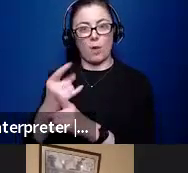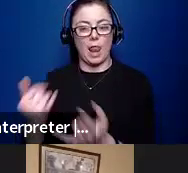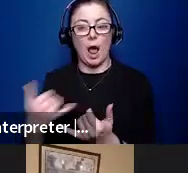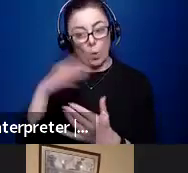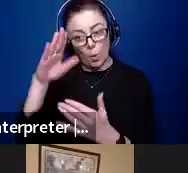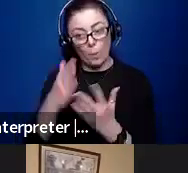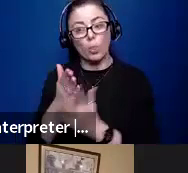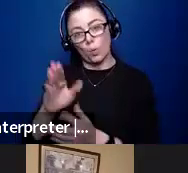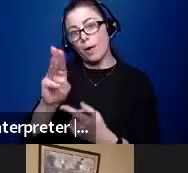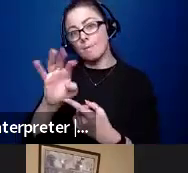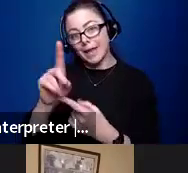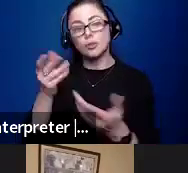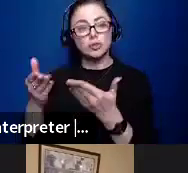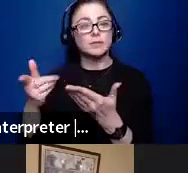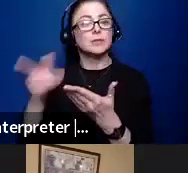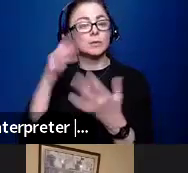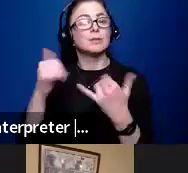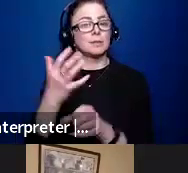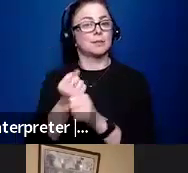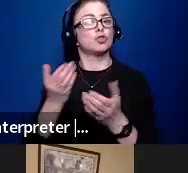to get those services at school.